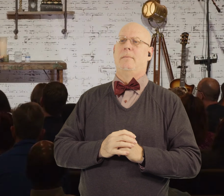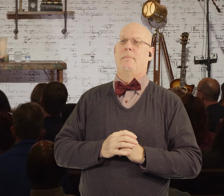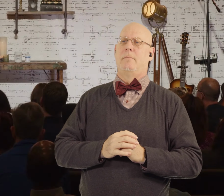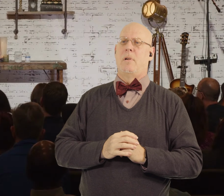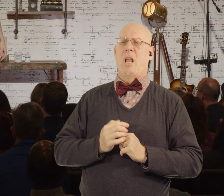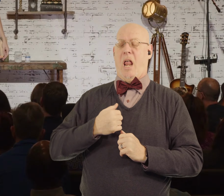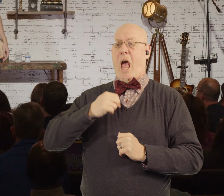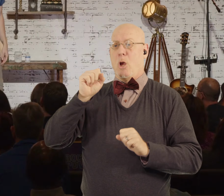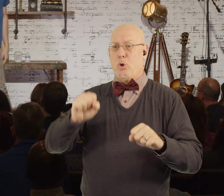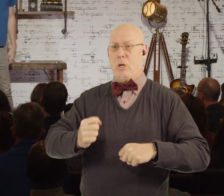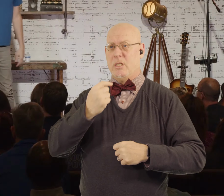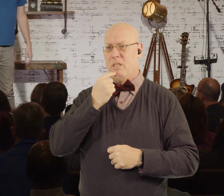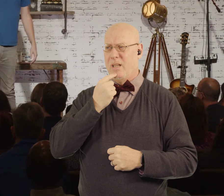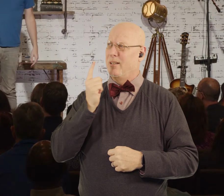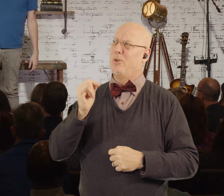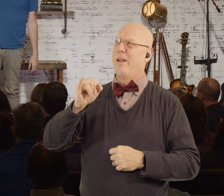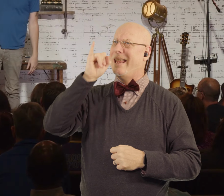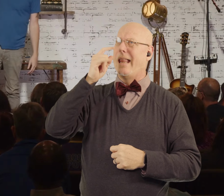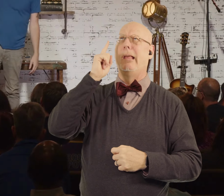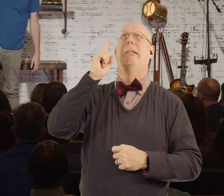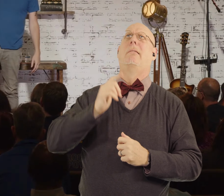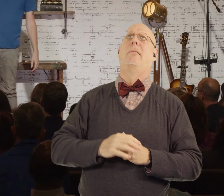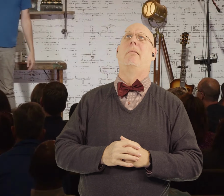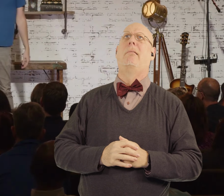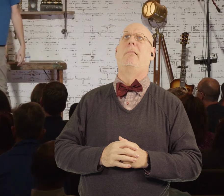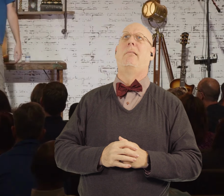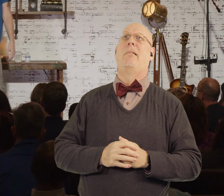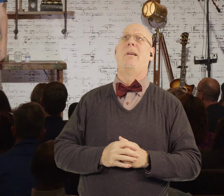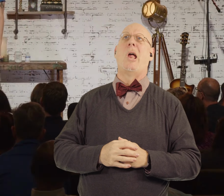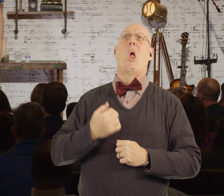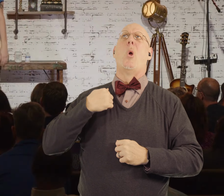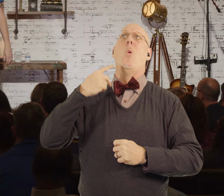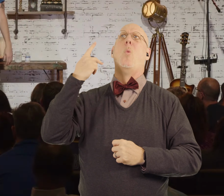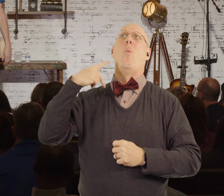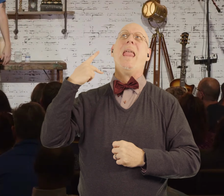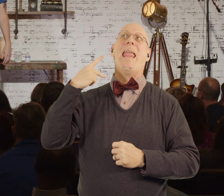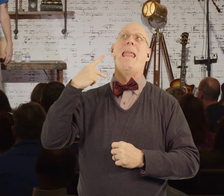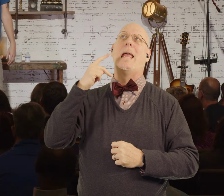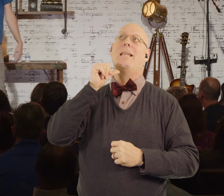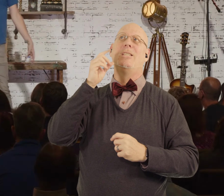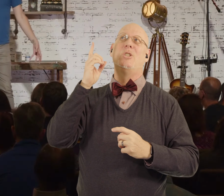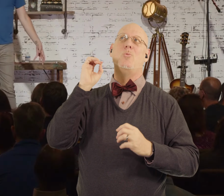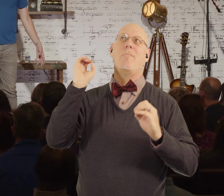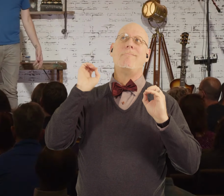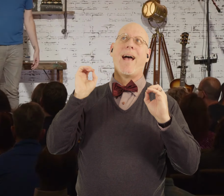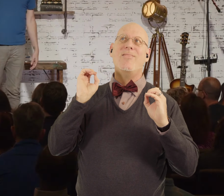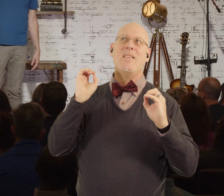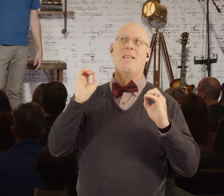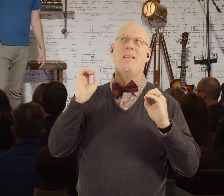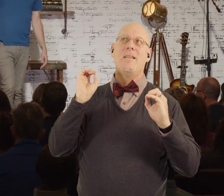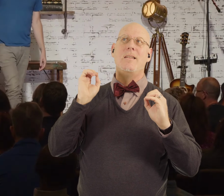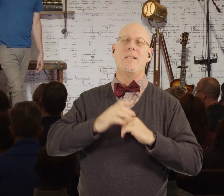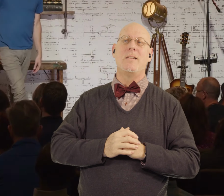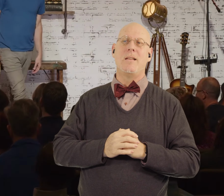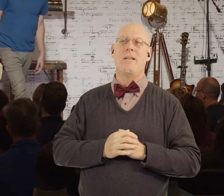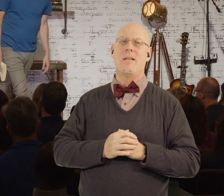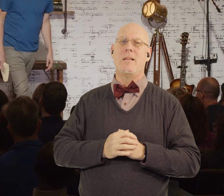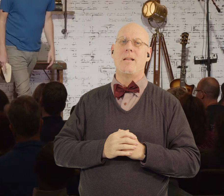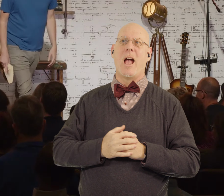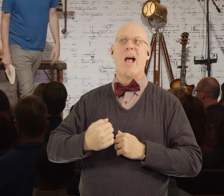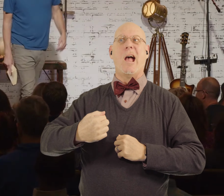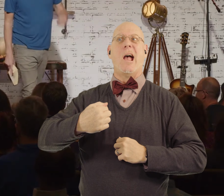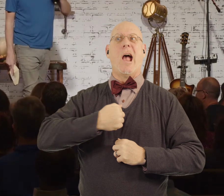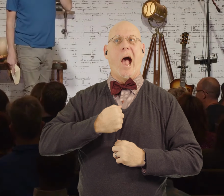it. And I could have been like, you're an idiot. We didn't do anything.